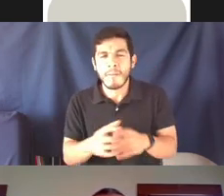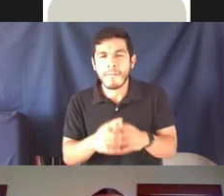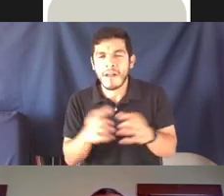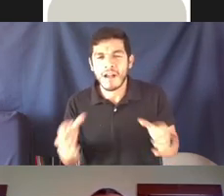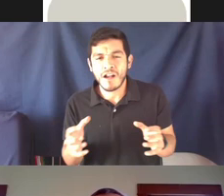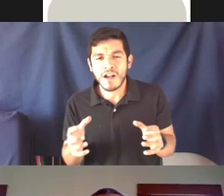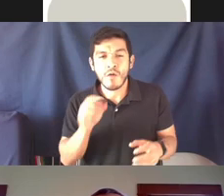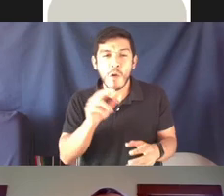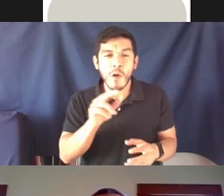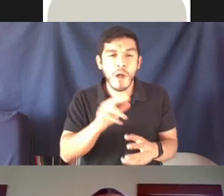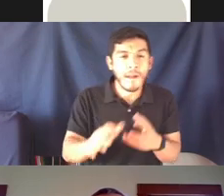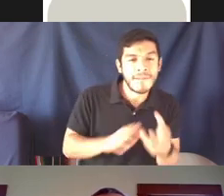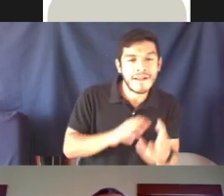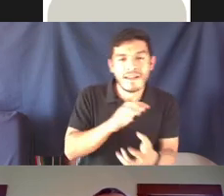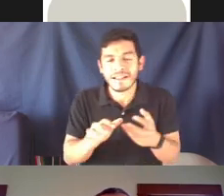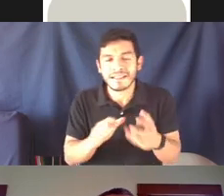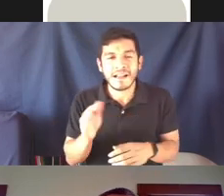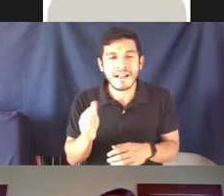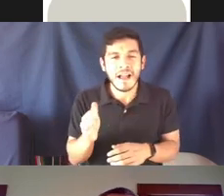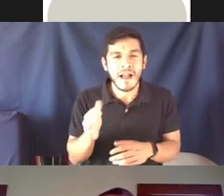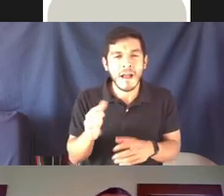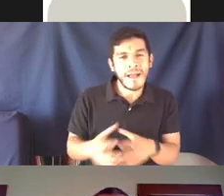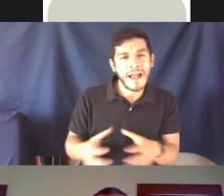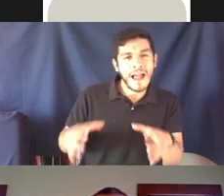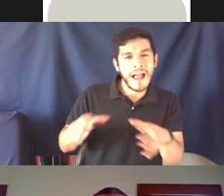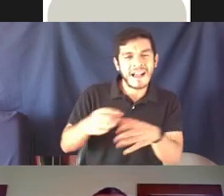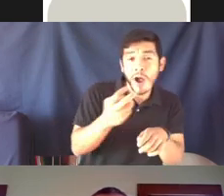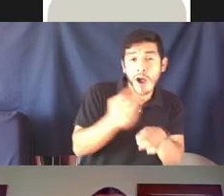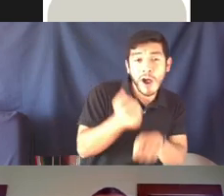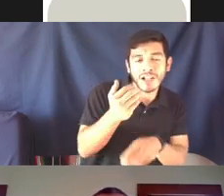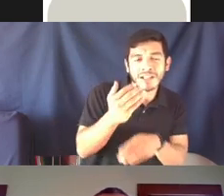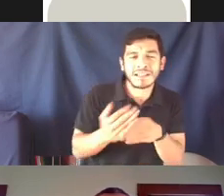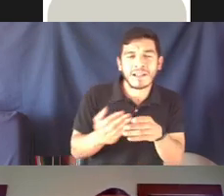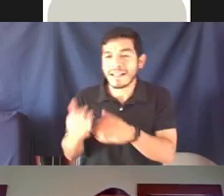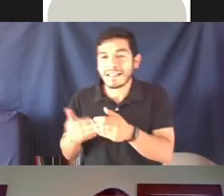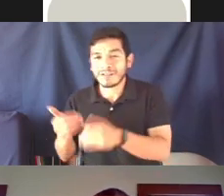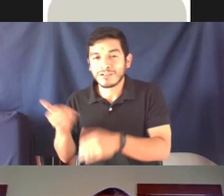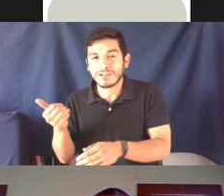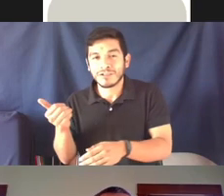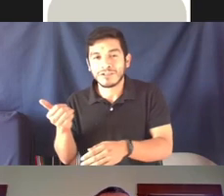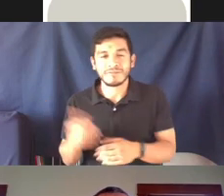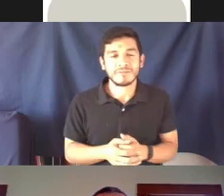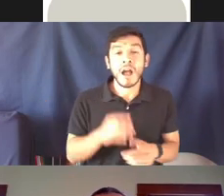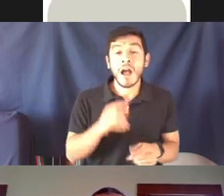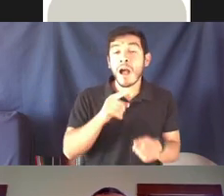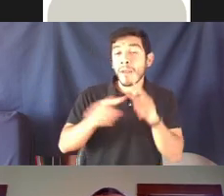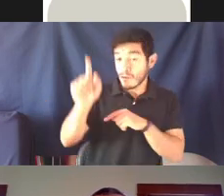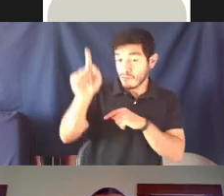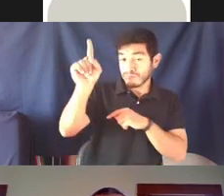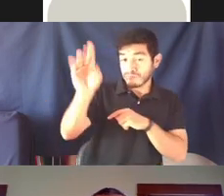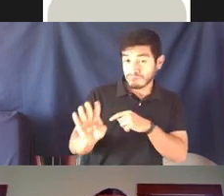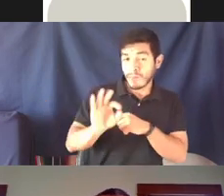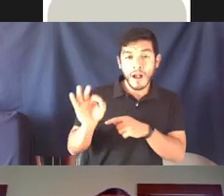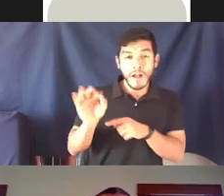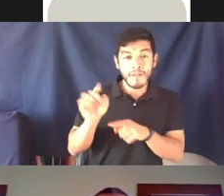easier. But there was about a quarter of mentors that said this had a negative impact on our